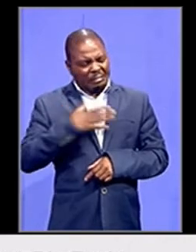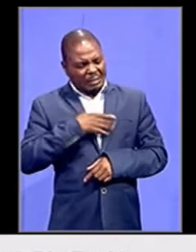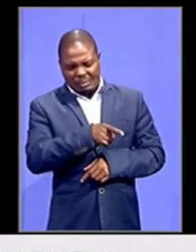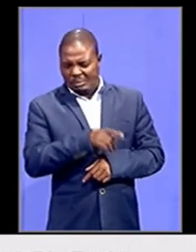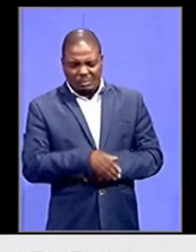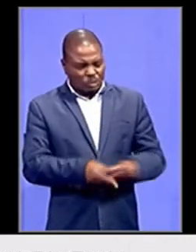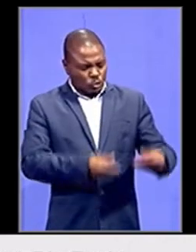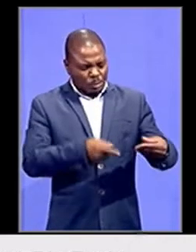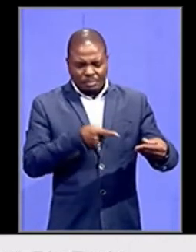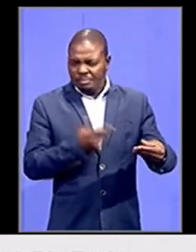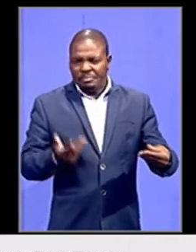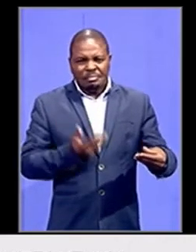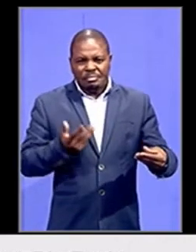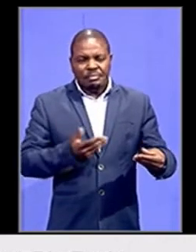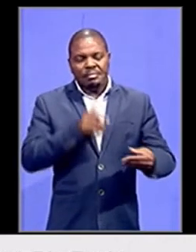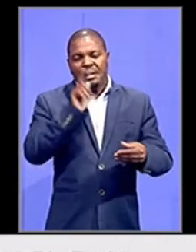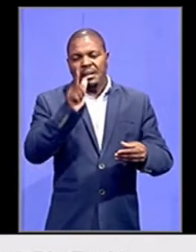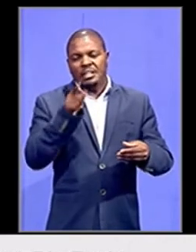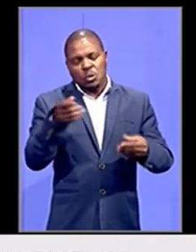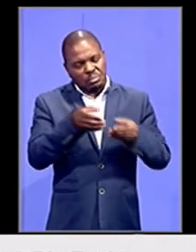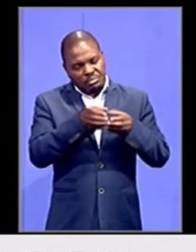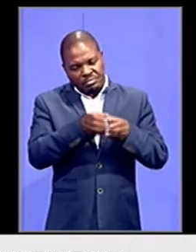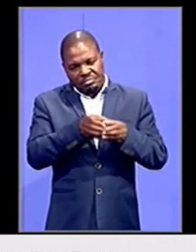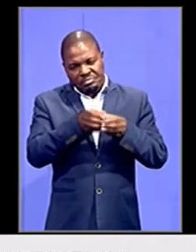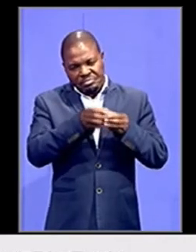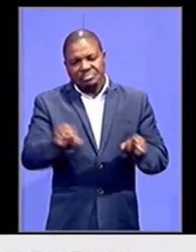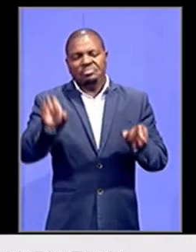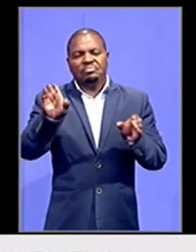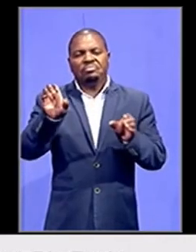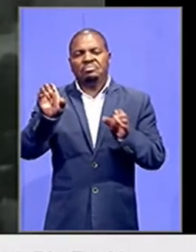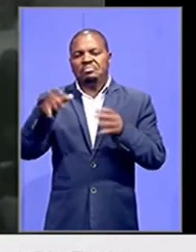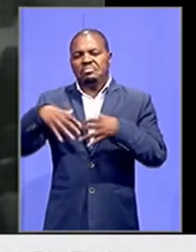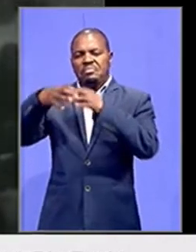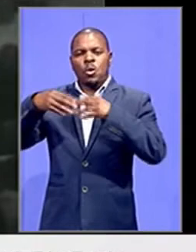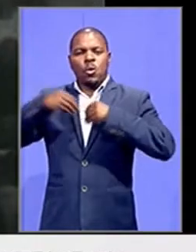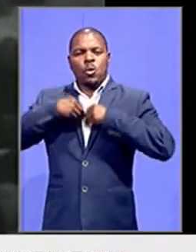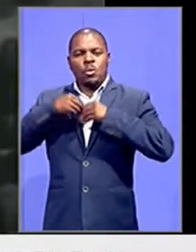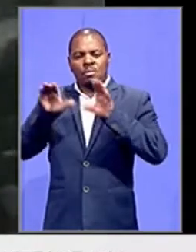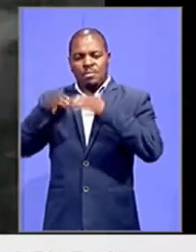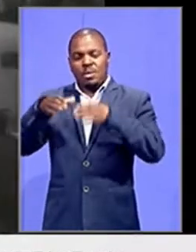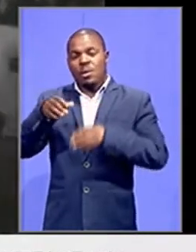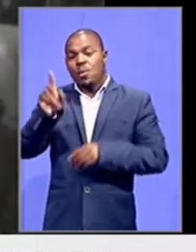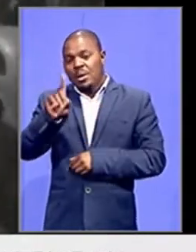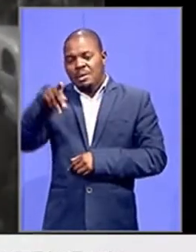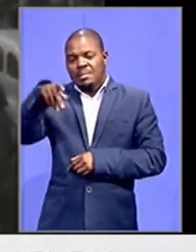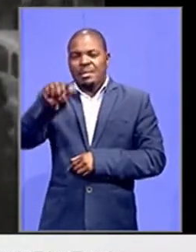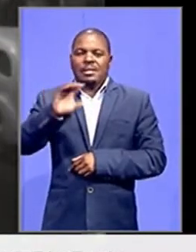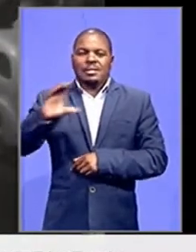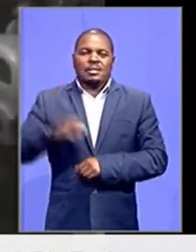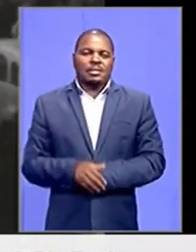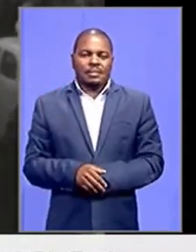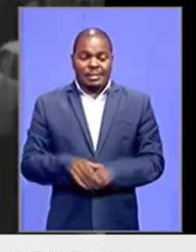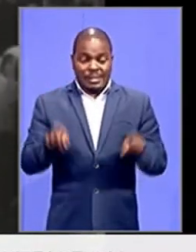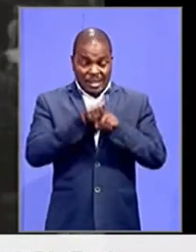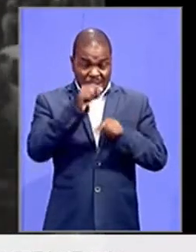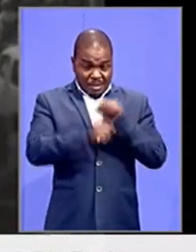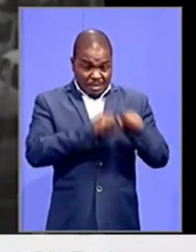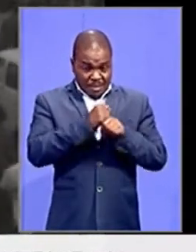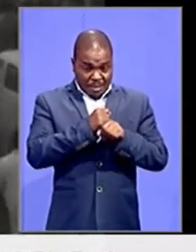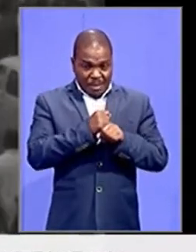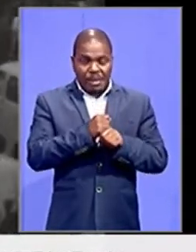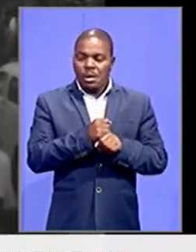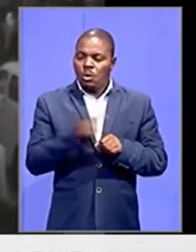who subsequently broke away to establish the Pan-Africanist Congress. Ka ona ngwaga o ne a supa ke monokeng ya